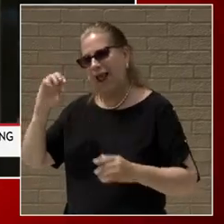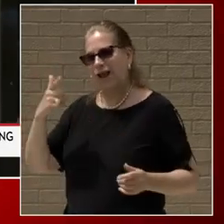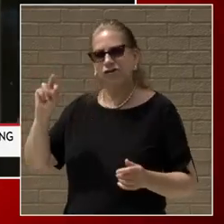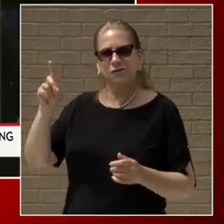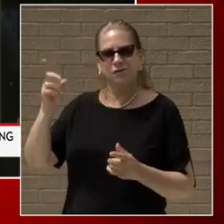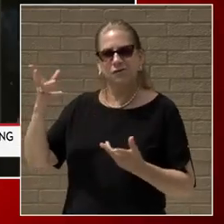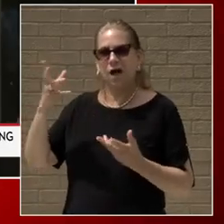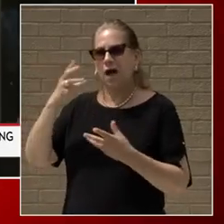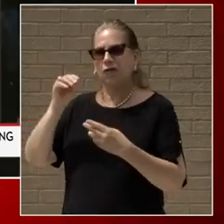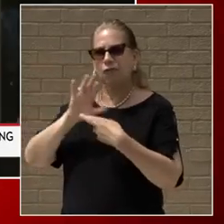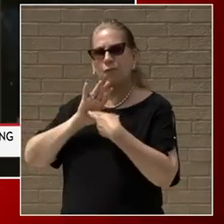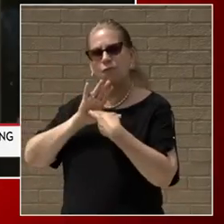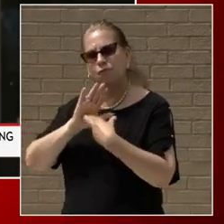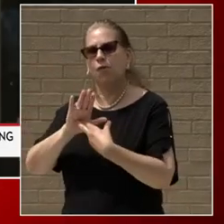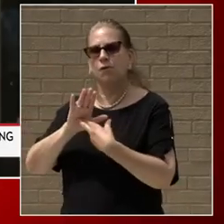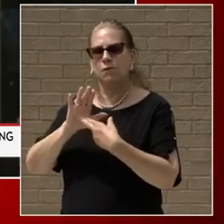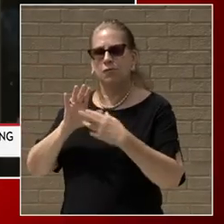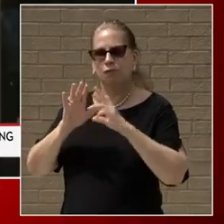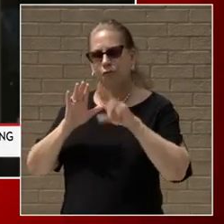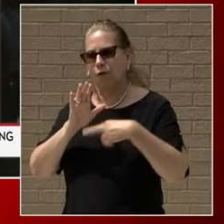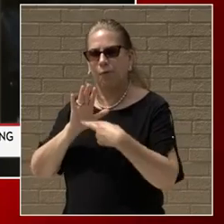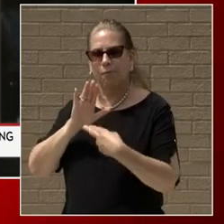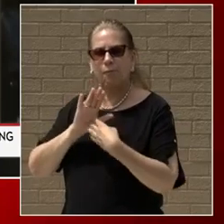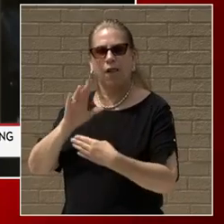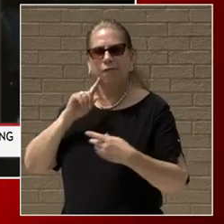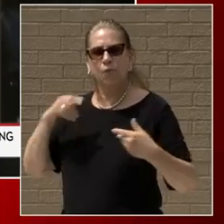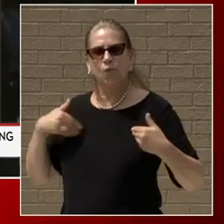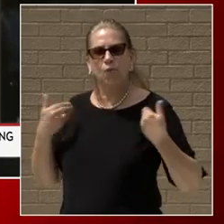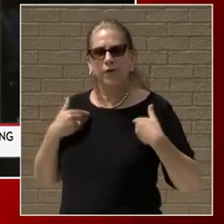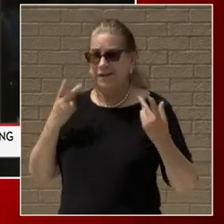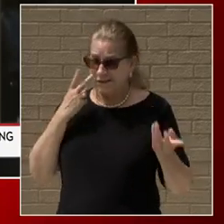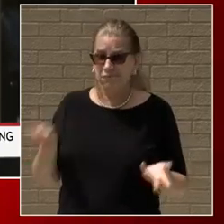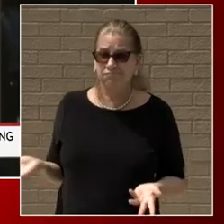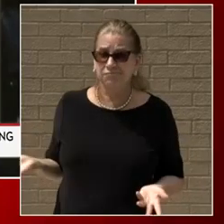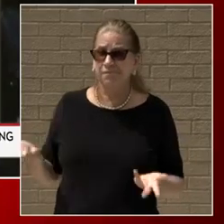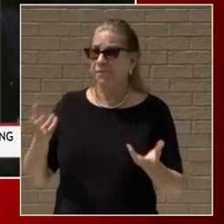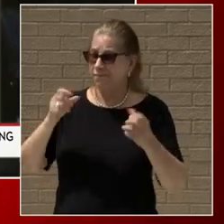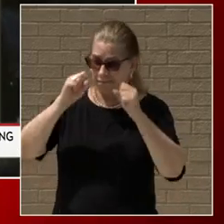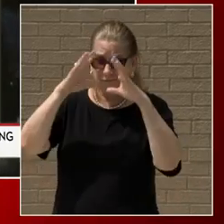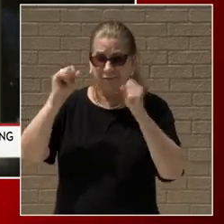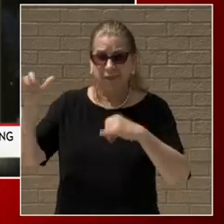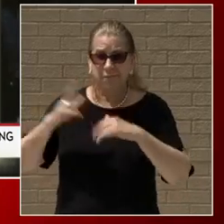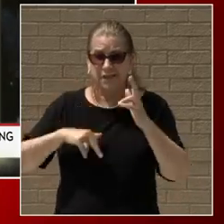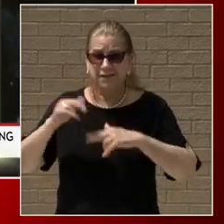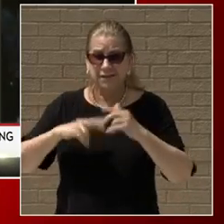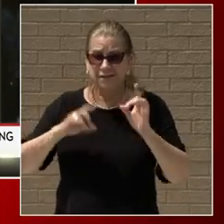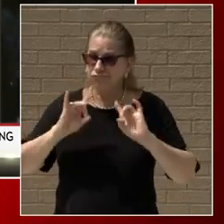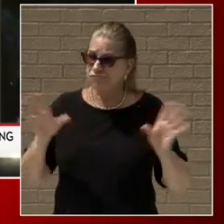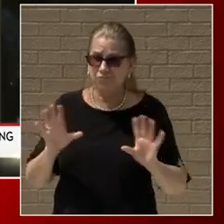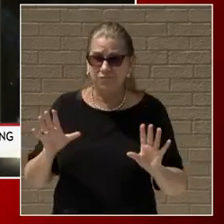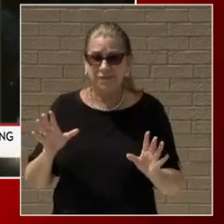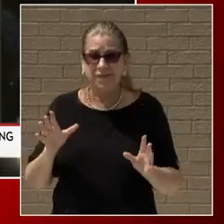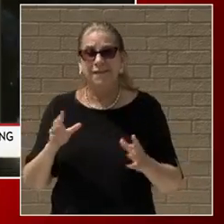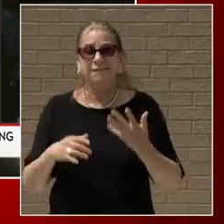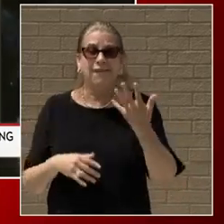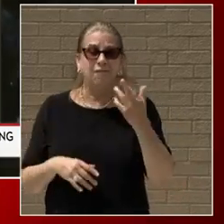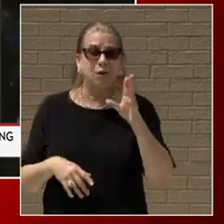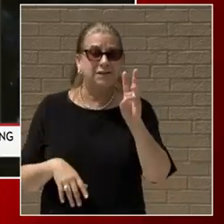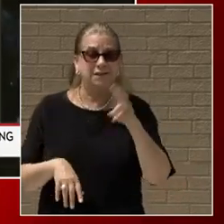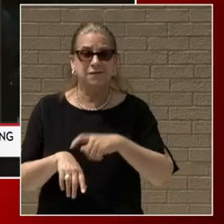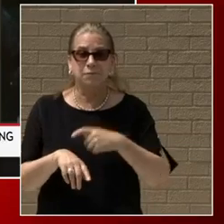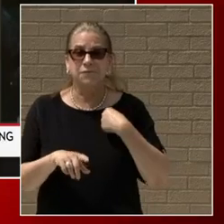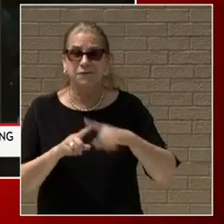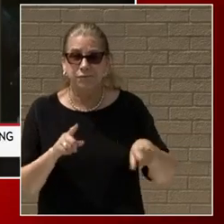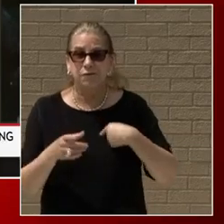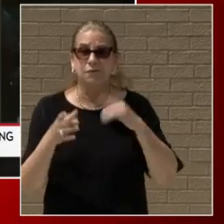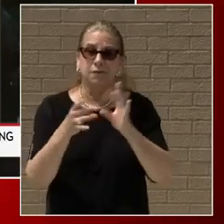In addition to celebrating the opening of this phenomenal facility, because remember, we're celebrating about 5 or 6 things, we're also celebrating our pool opening,